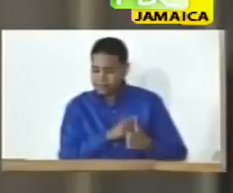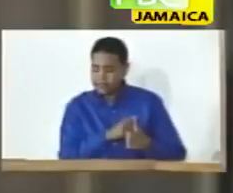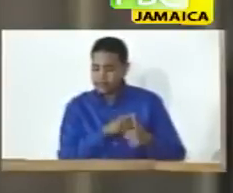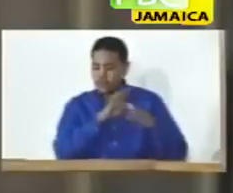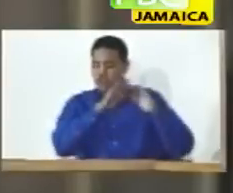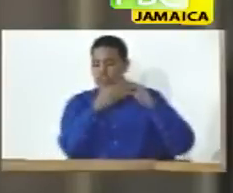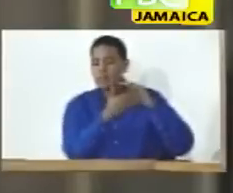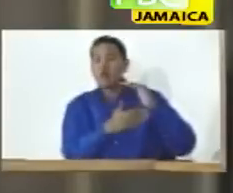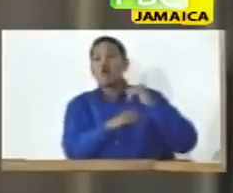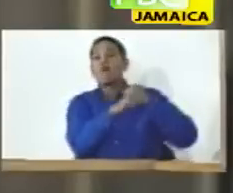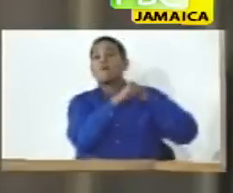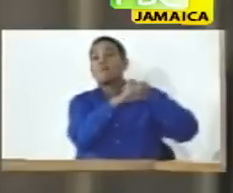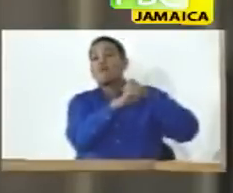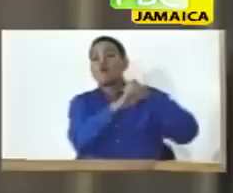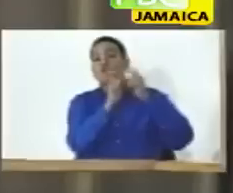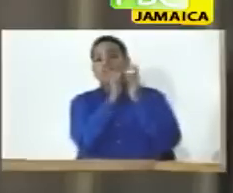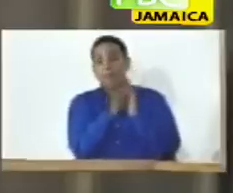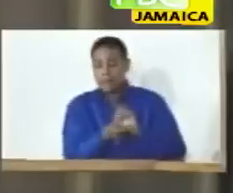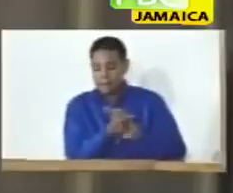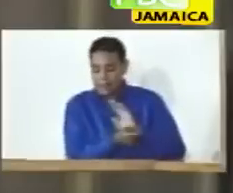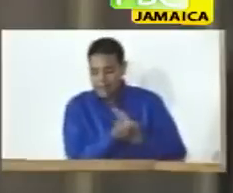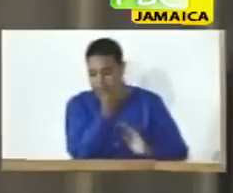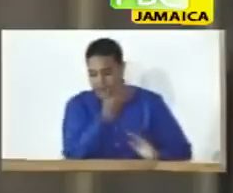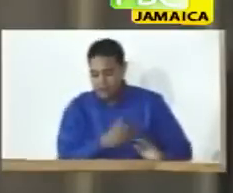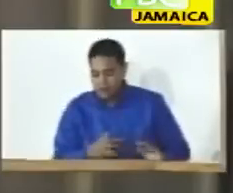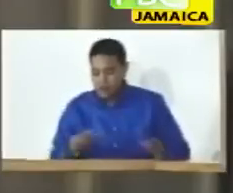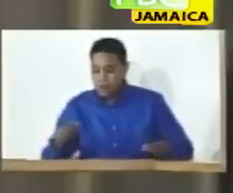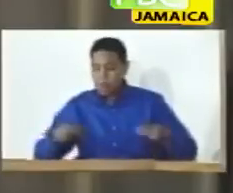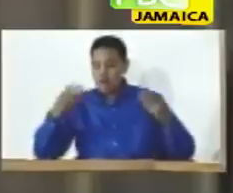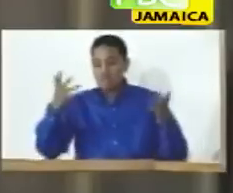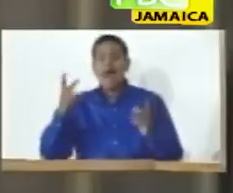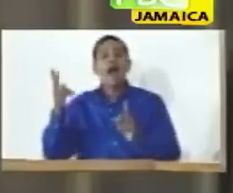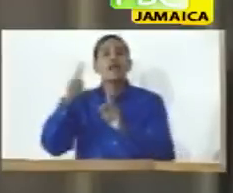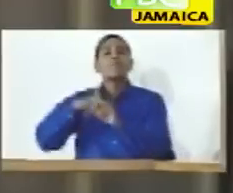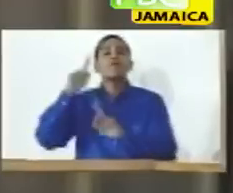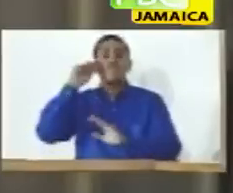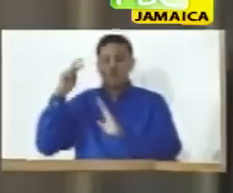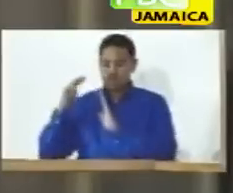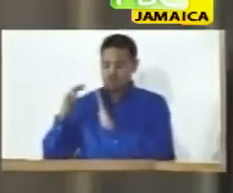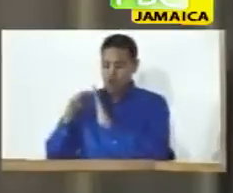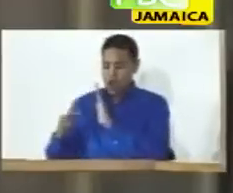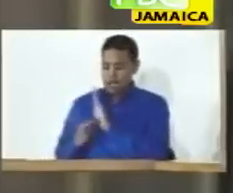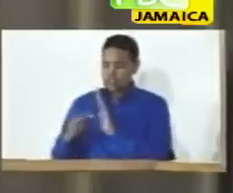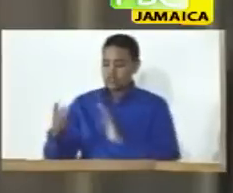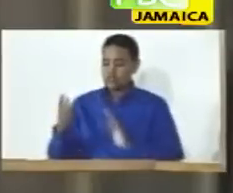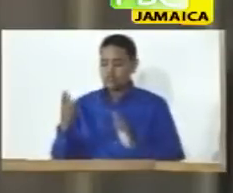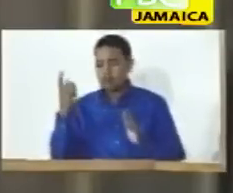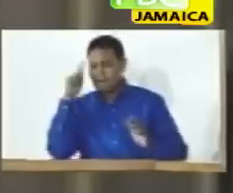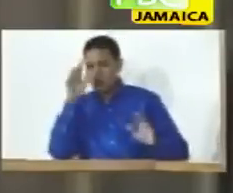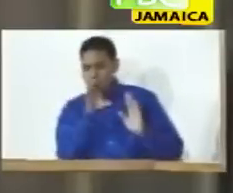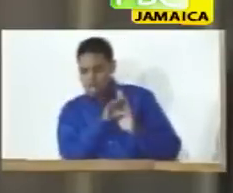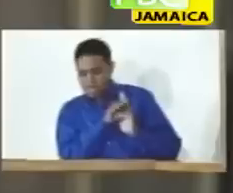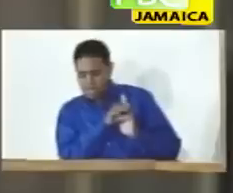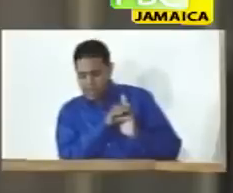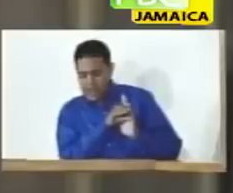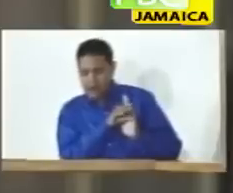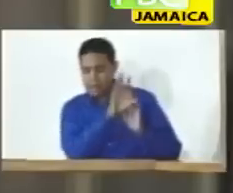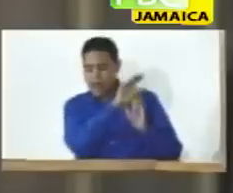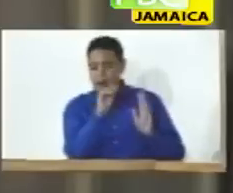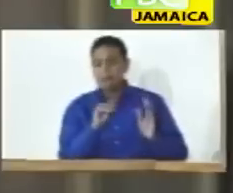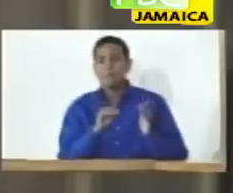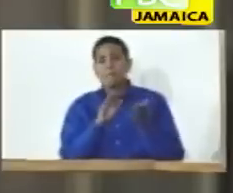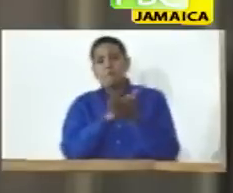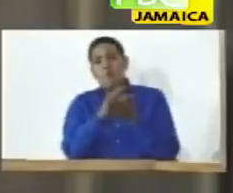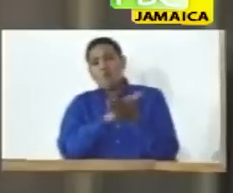Jamaica Promotions Amendment Bill to provide for the implementation of a regulatory regime for the film and